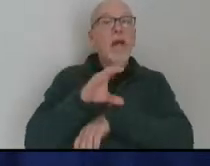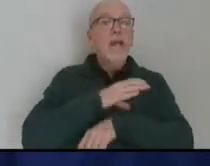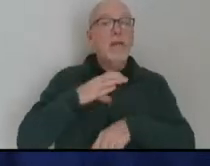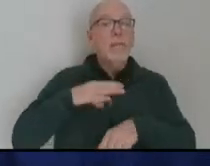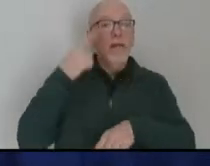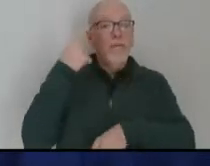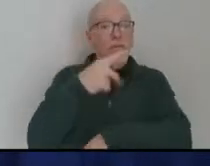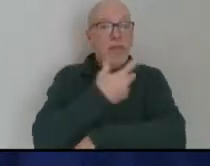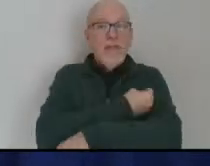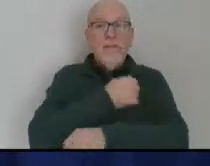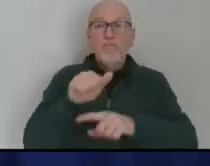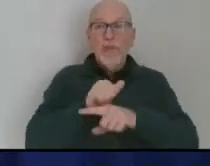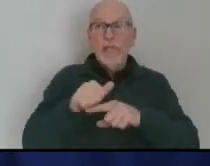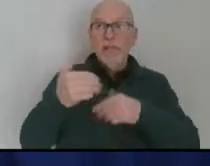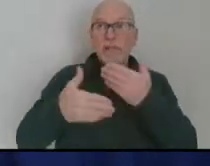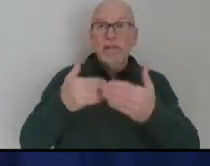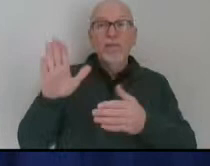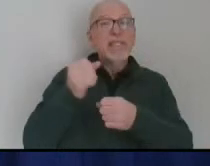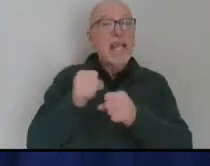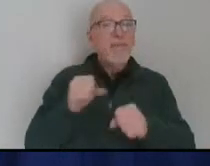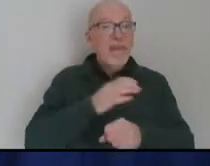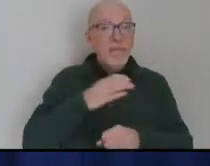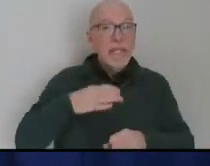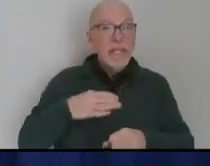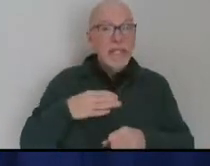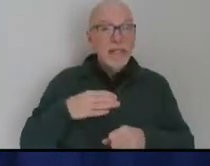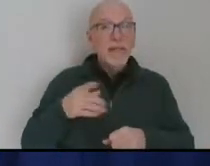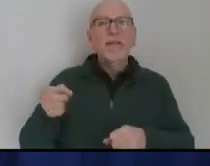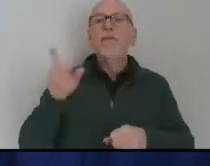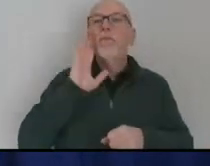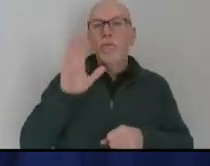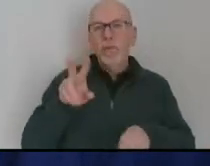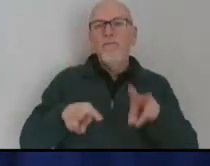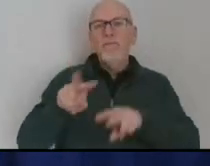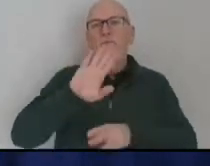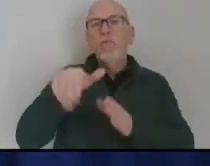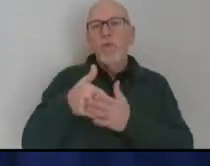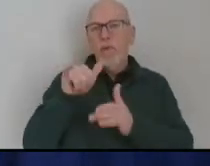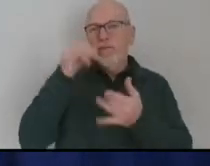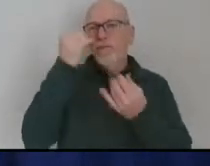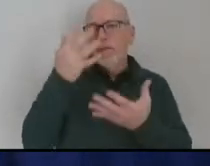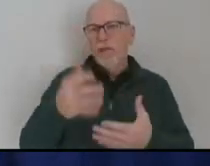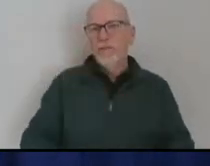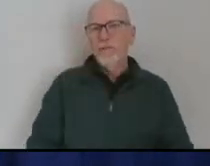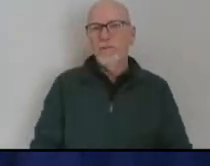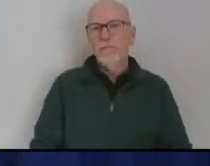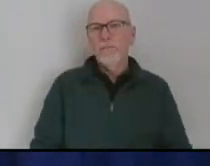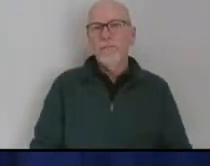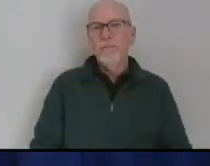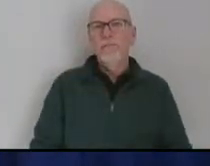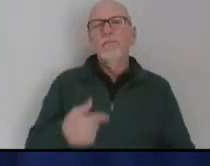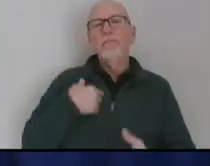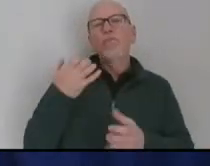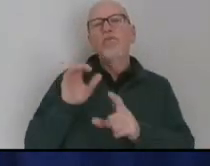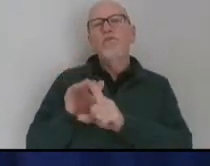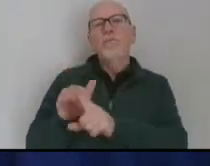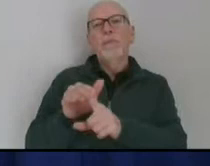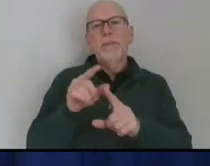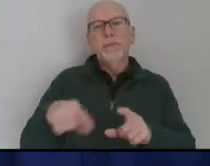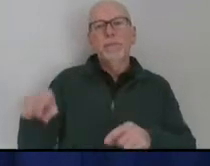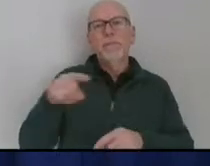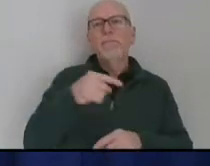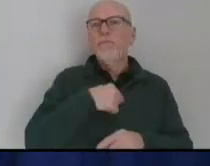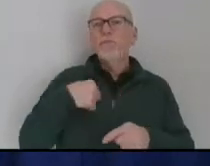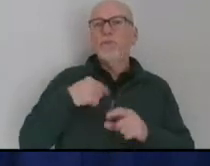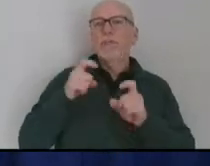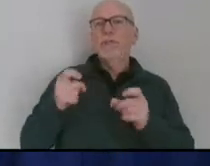Immunization Practices Safety Committee will also be reviewing all of this information. I want to remind Hoosiers that we have given more